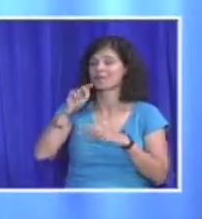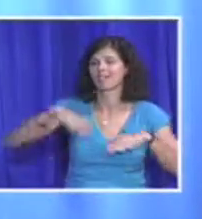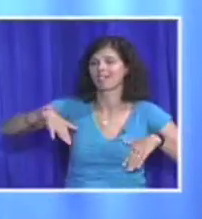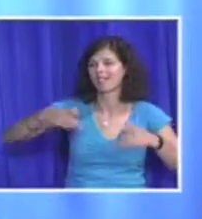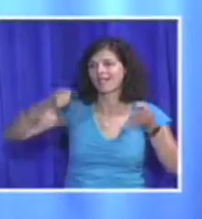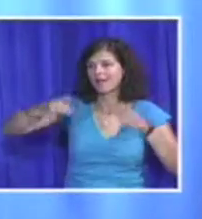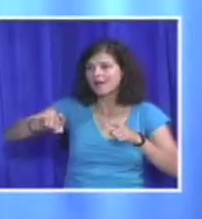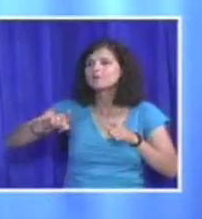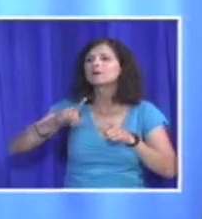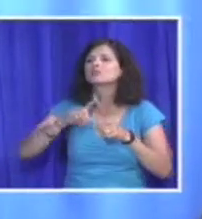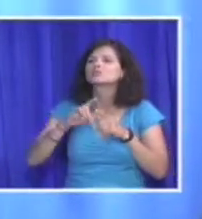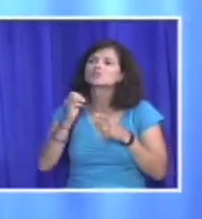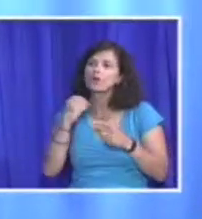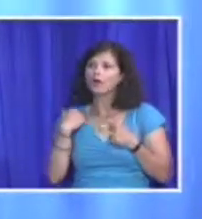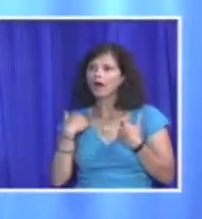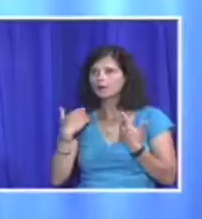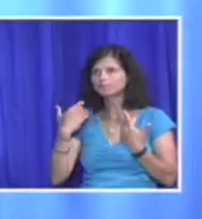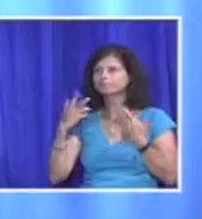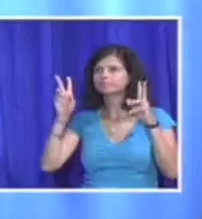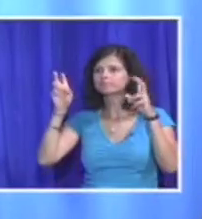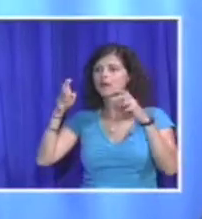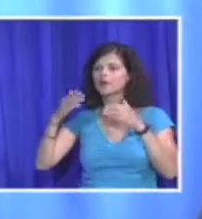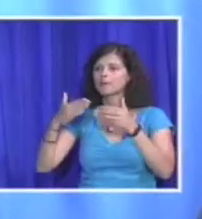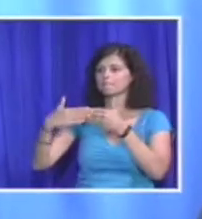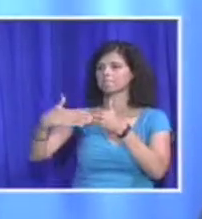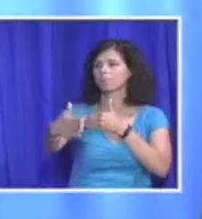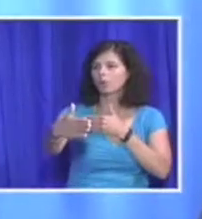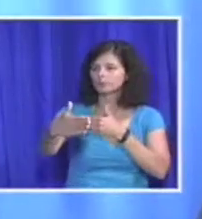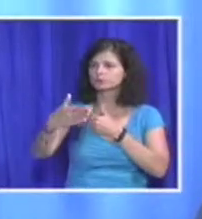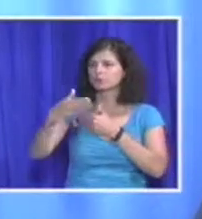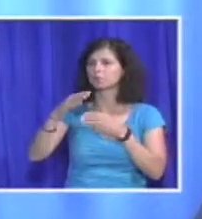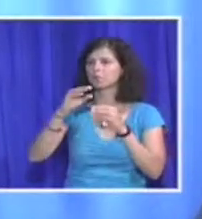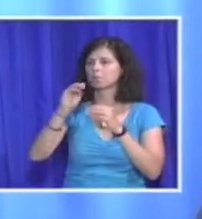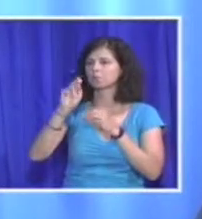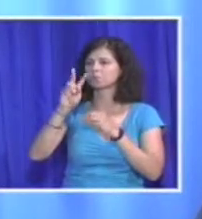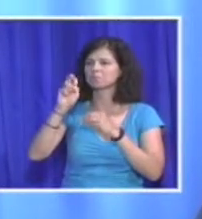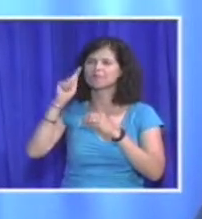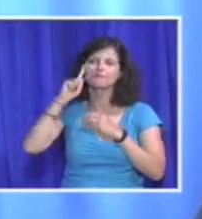I guess, I actually am like the post-movement of pop art.